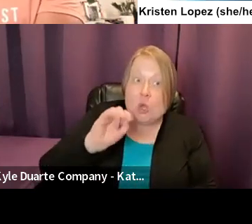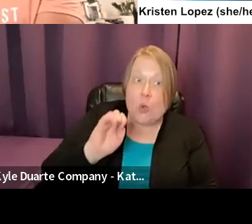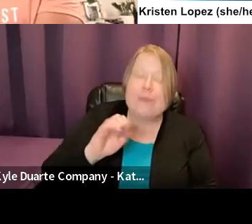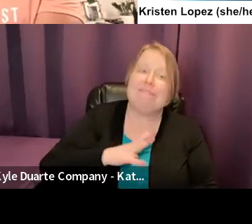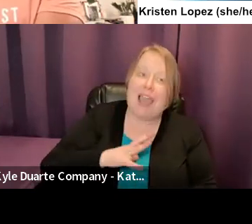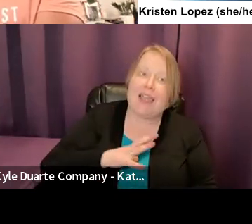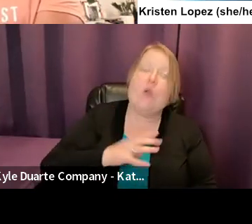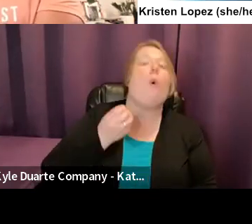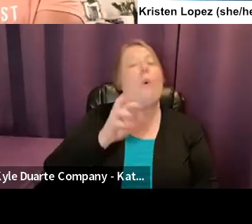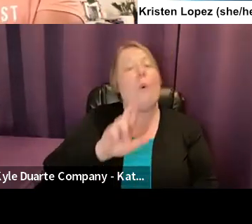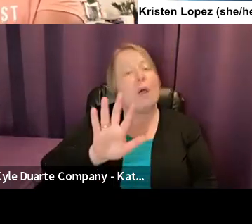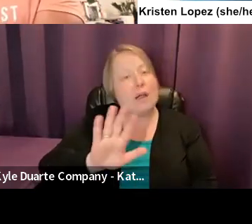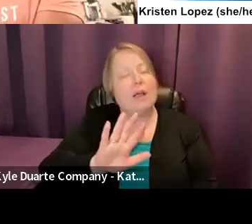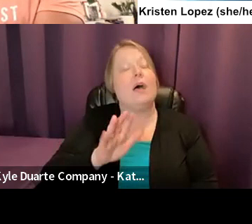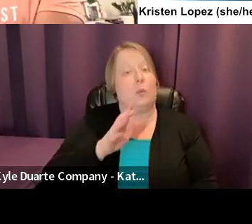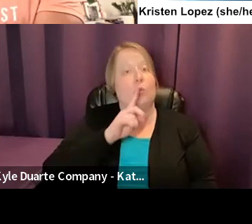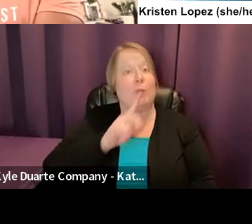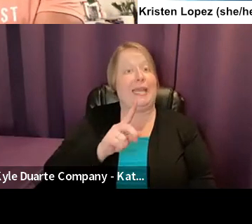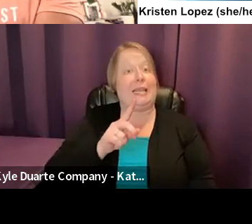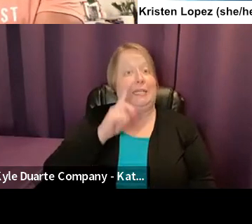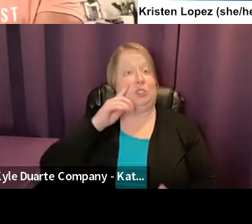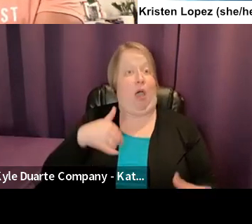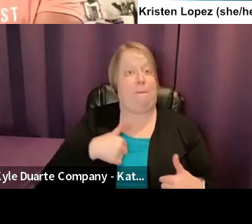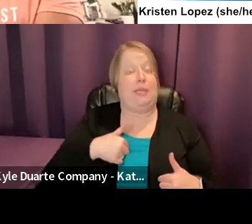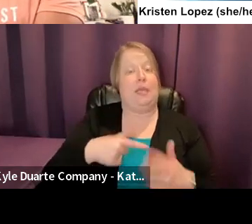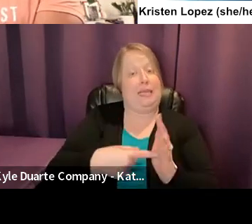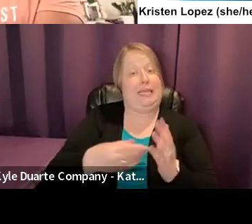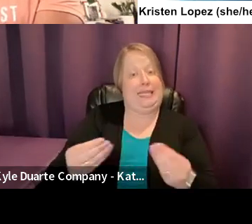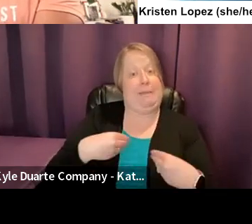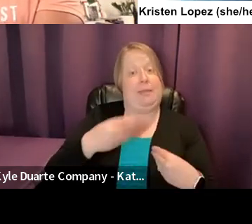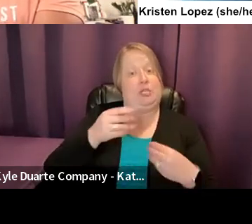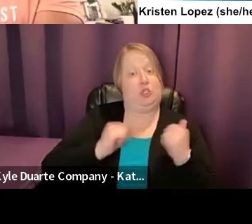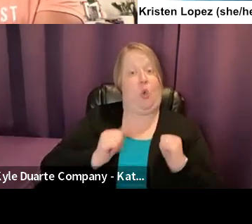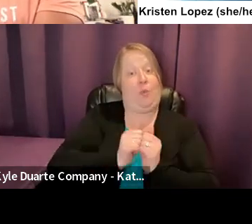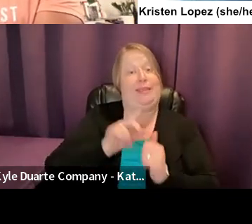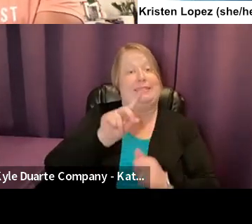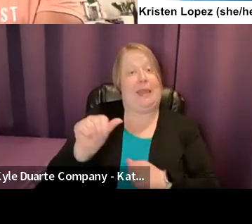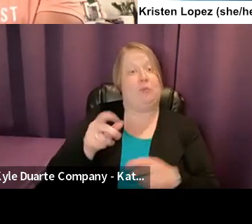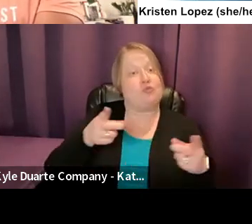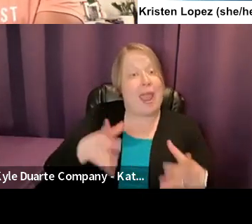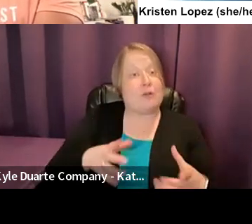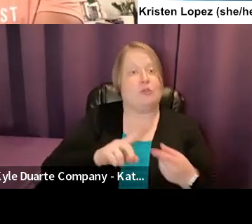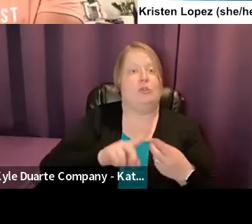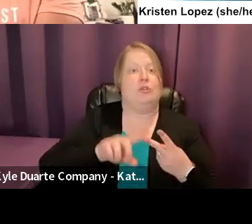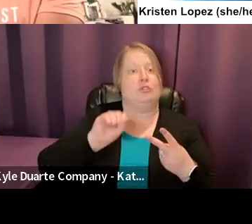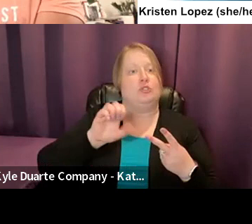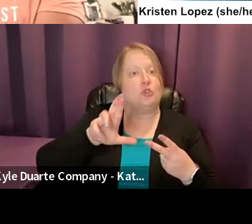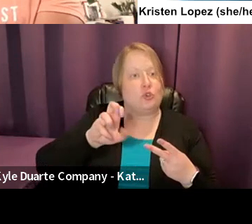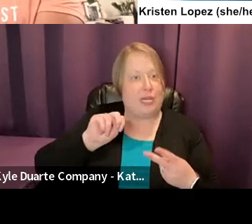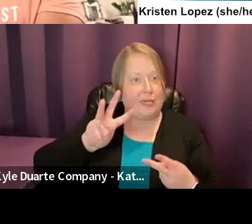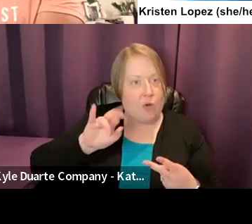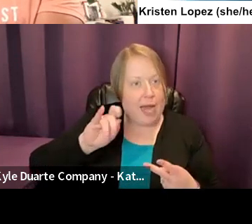better yet, really wow me and give me a show that has a disabled director, disabled screenwriter, disabled